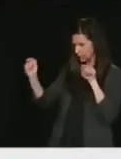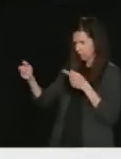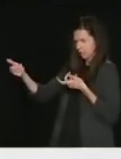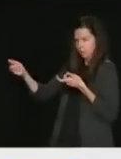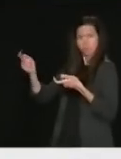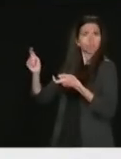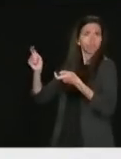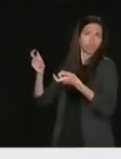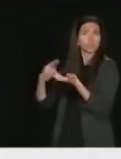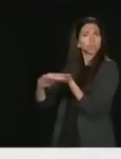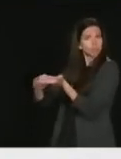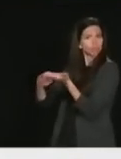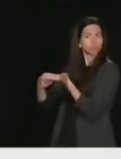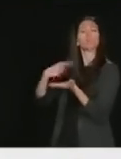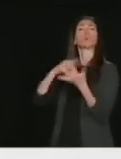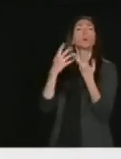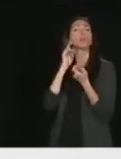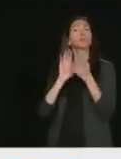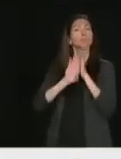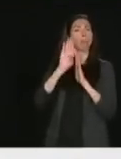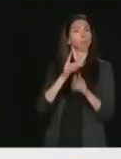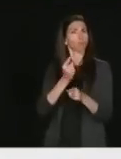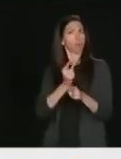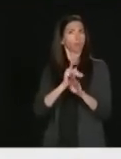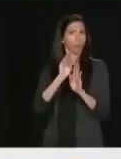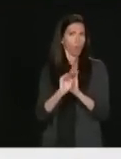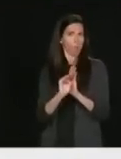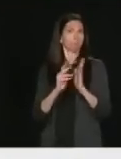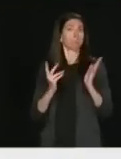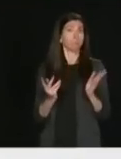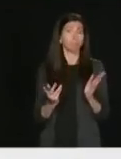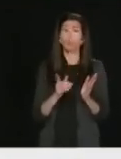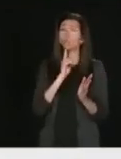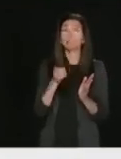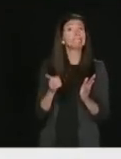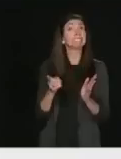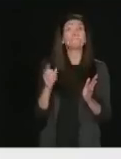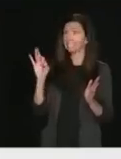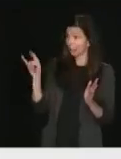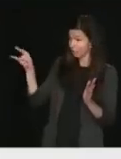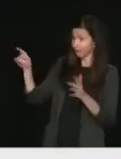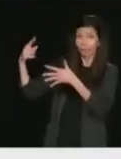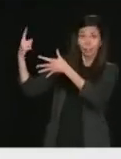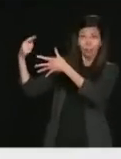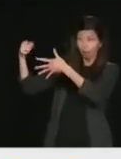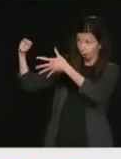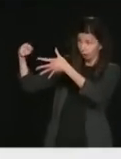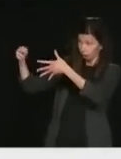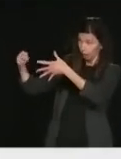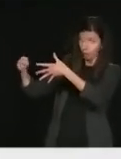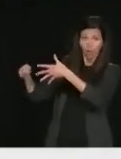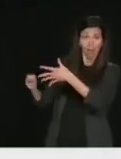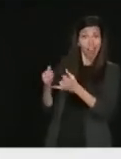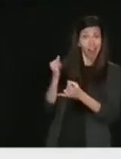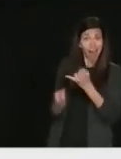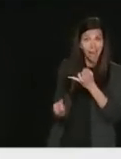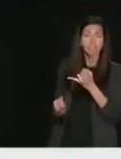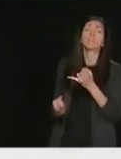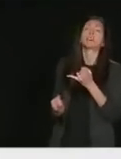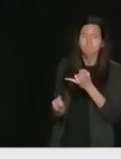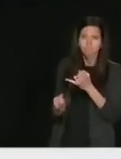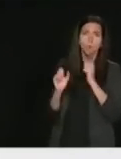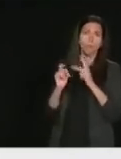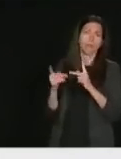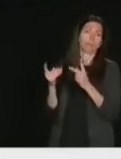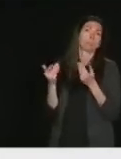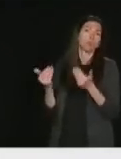right thing. It is designed to be a lender of last resort for many big employers. We know that big companies have